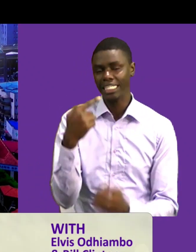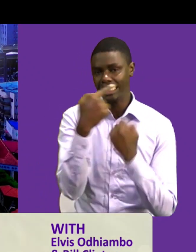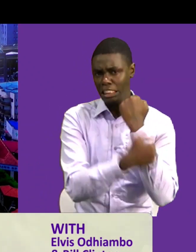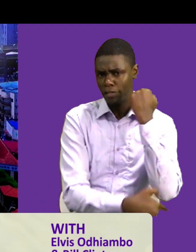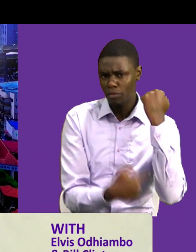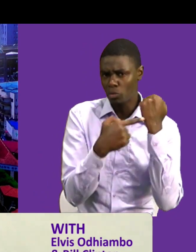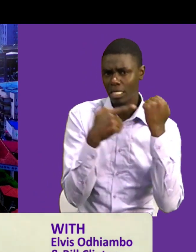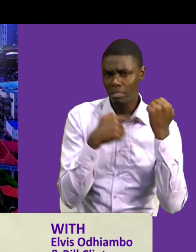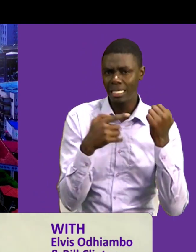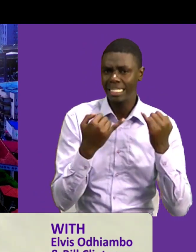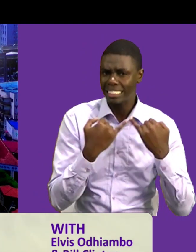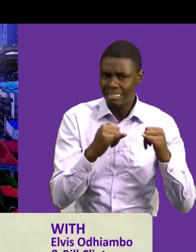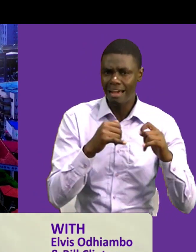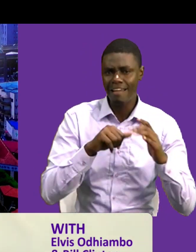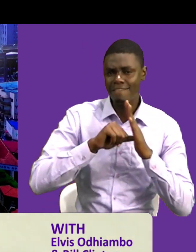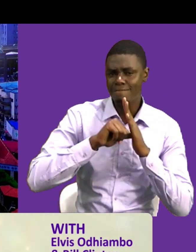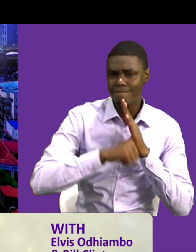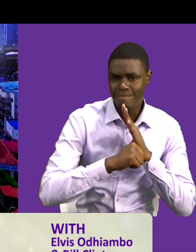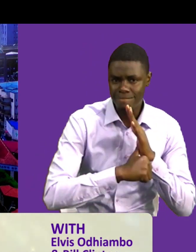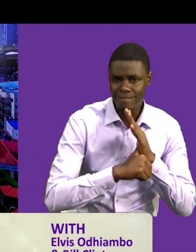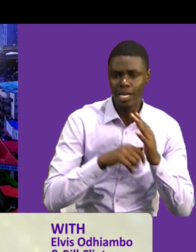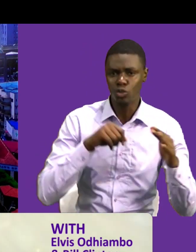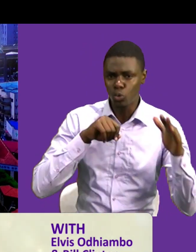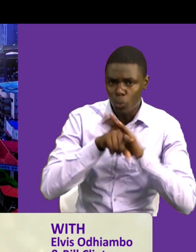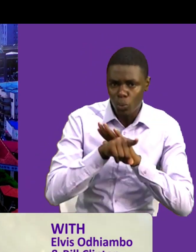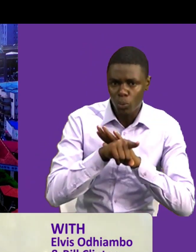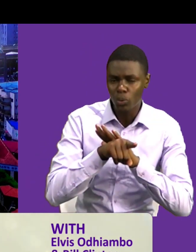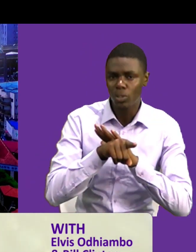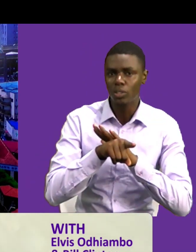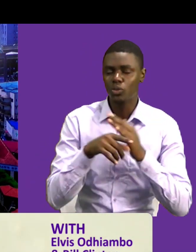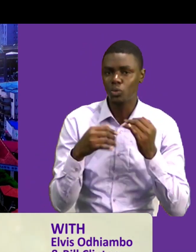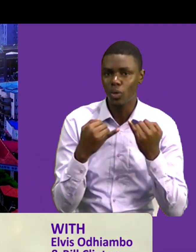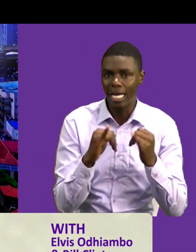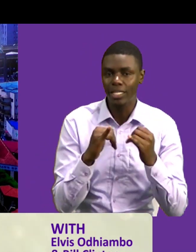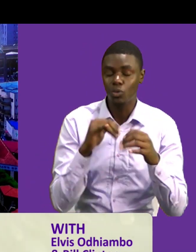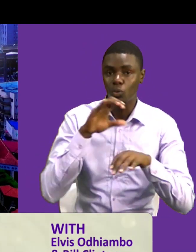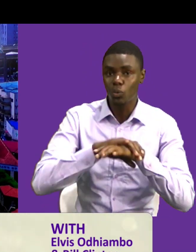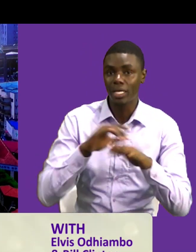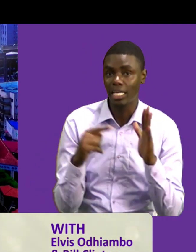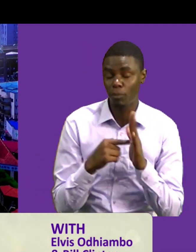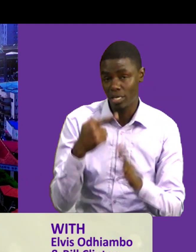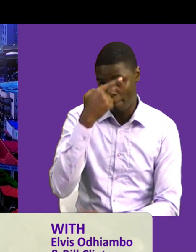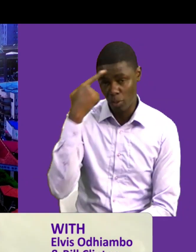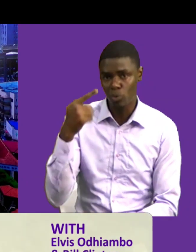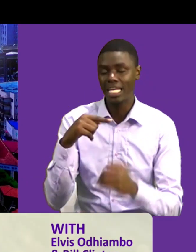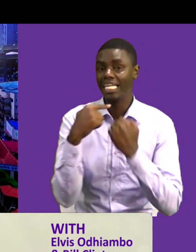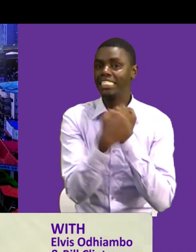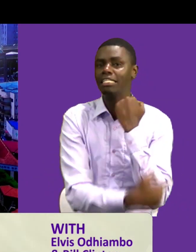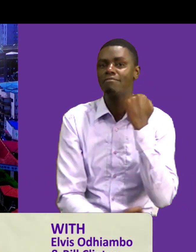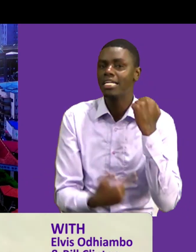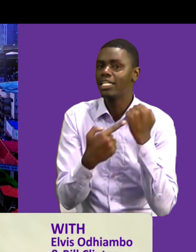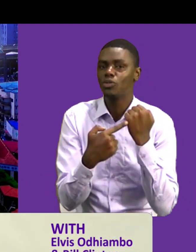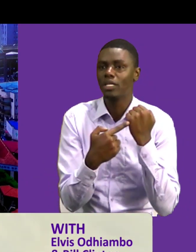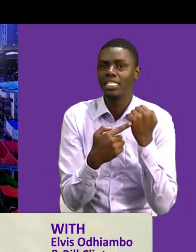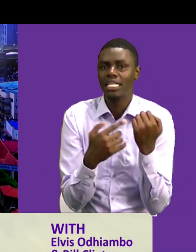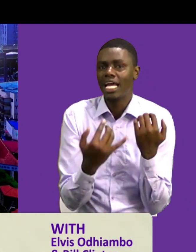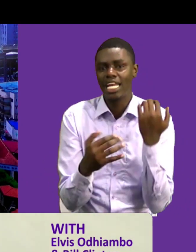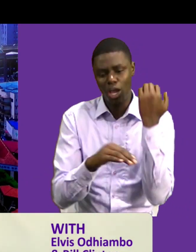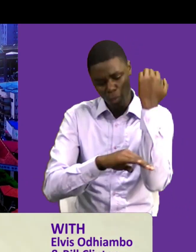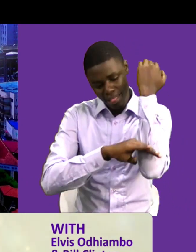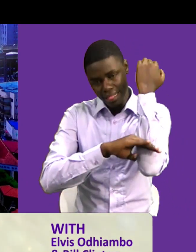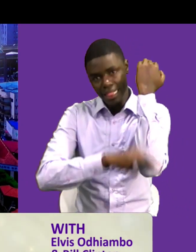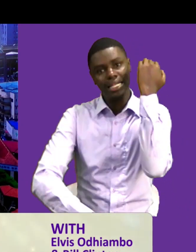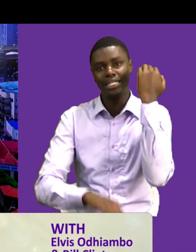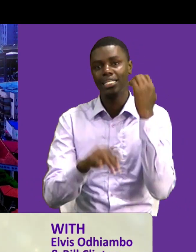Sheffield United really tried so hard to at least get a point, because Sheffield United is among the